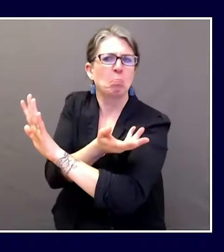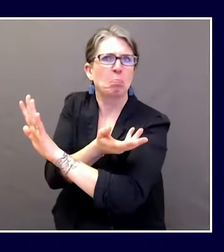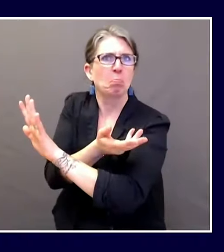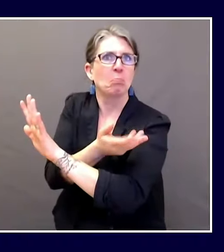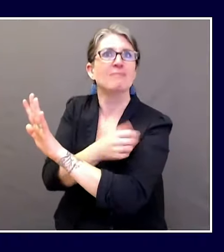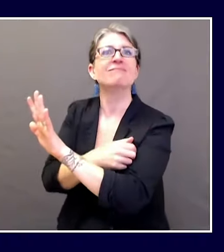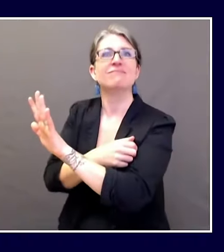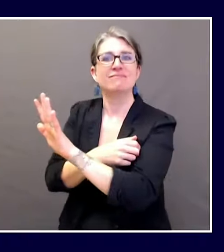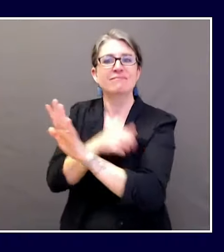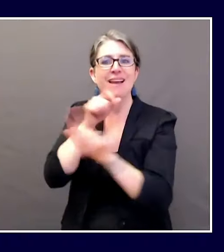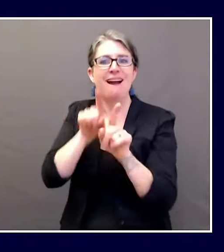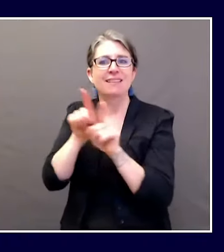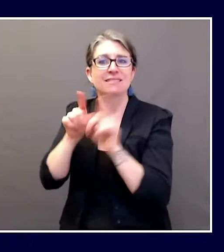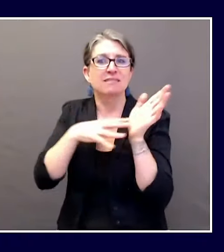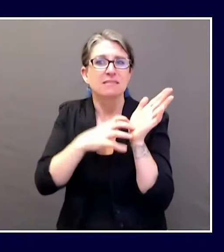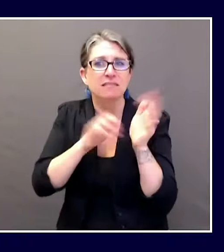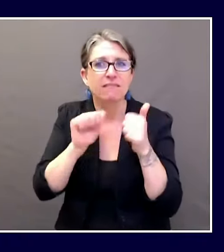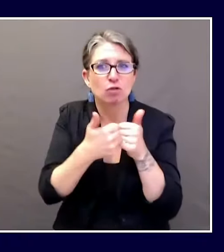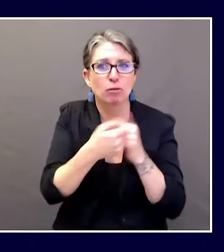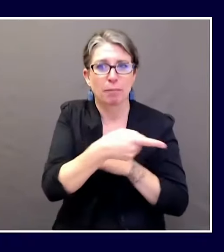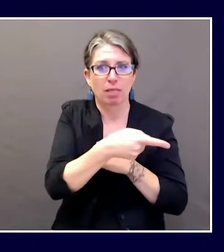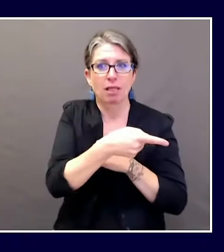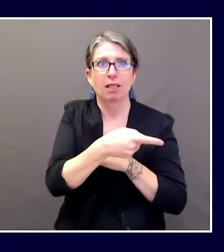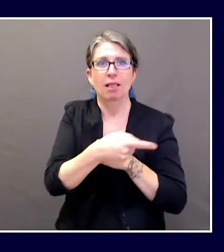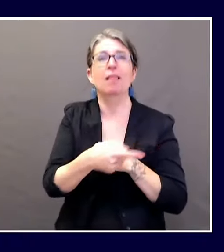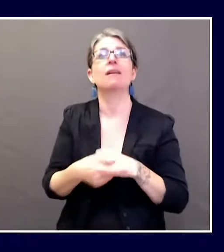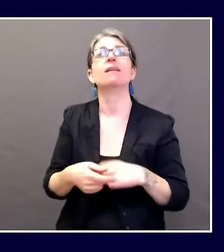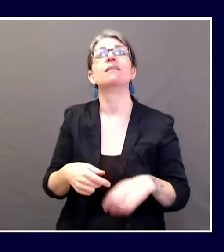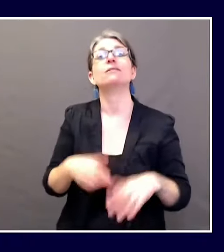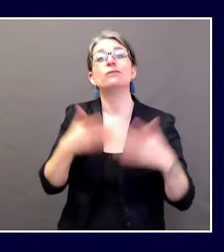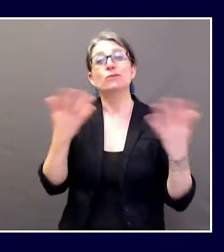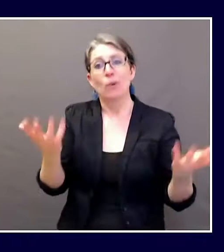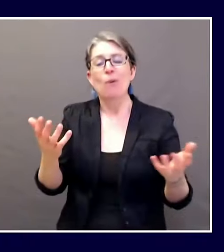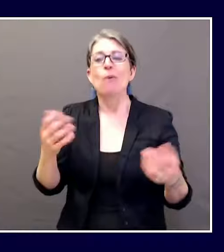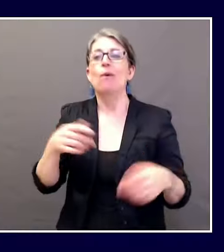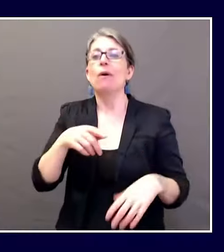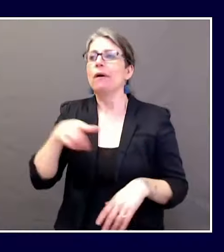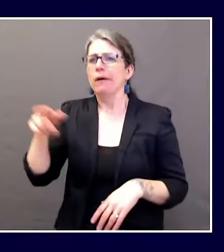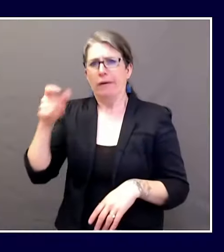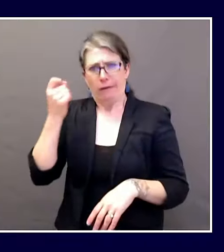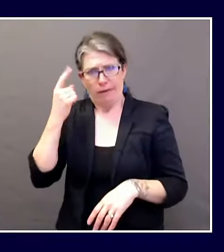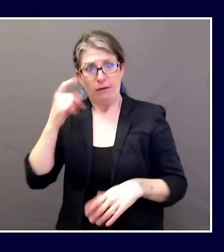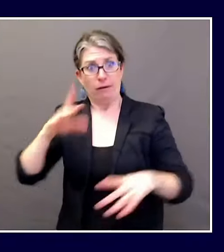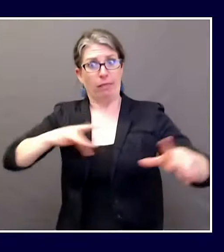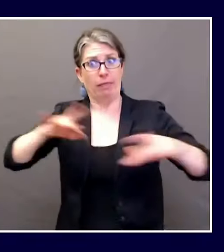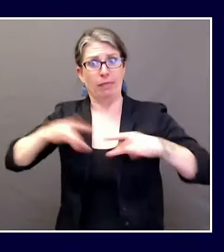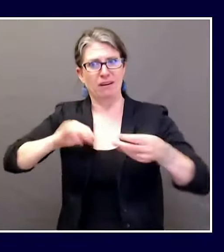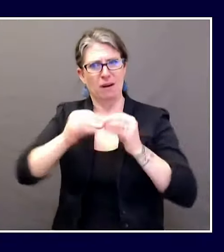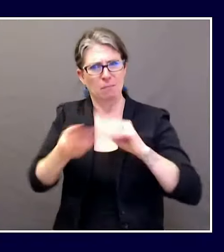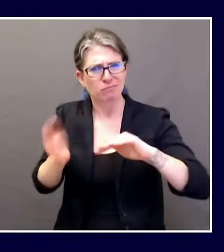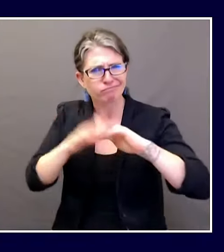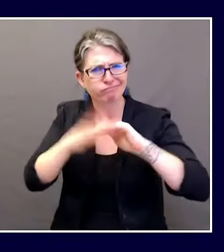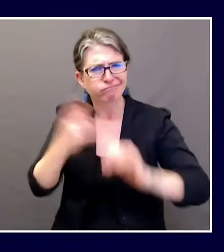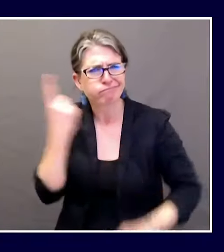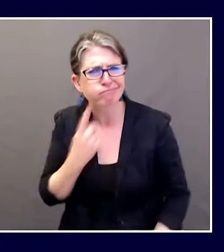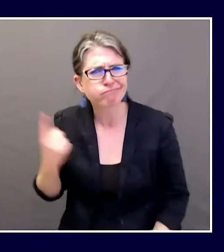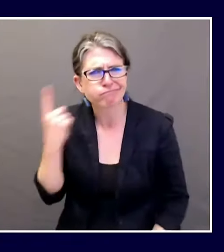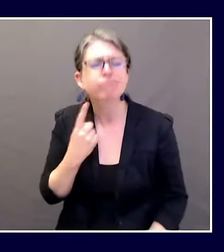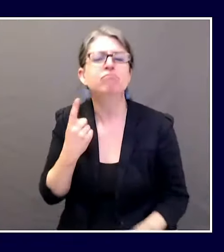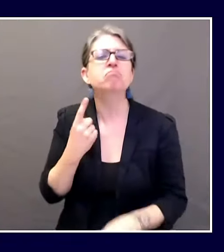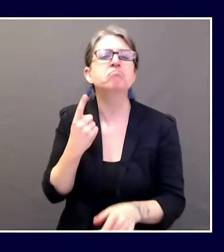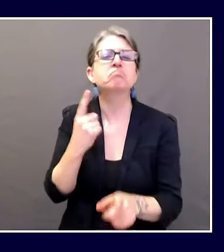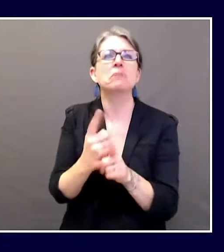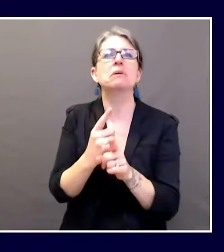our relative peak in January when we were seeing several hundred per day. It has come down since then, but recently it